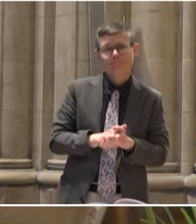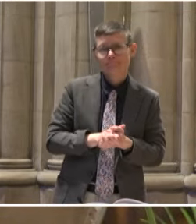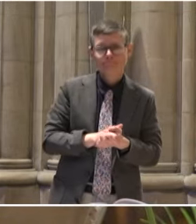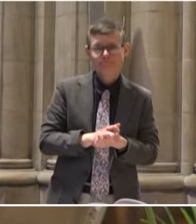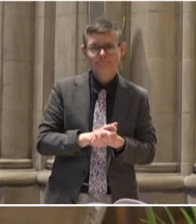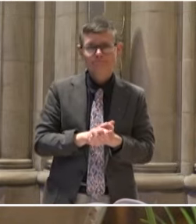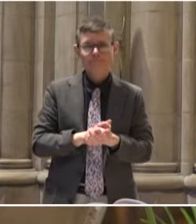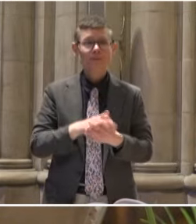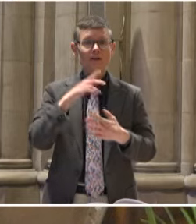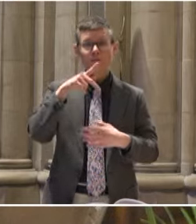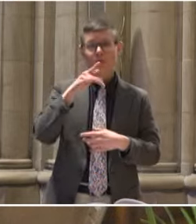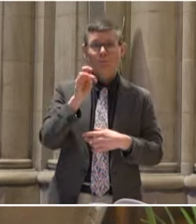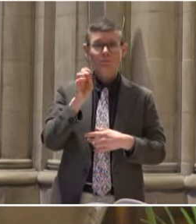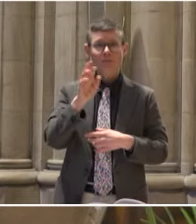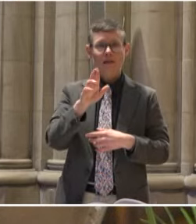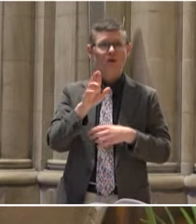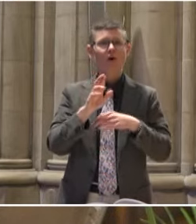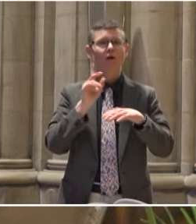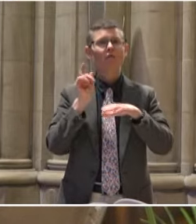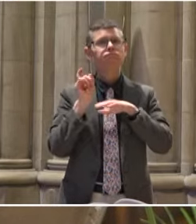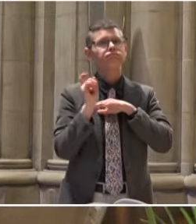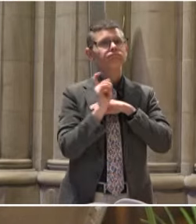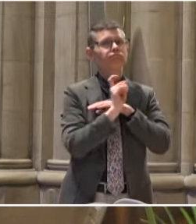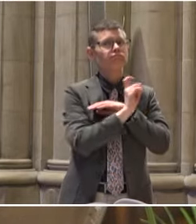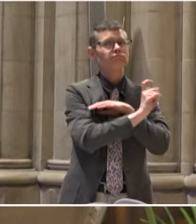And Peter went out into the forecourt.